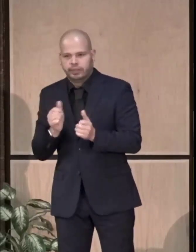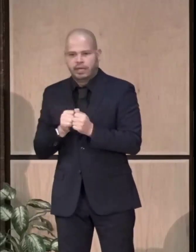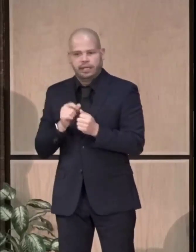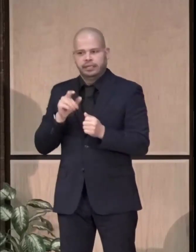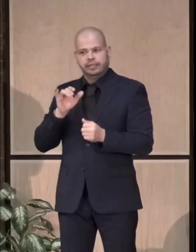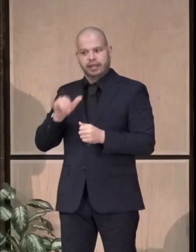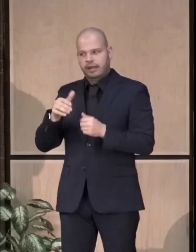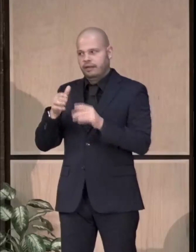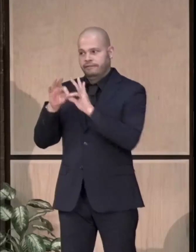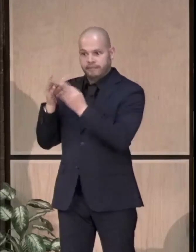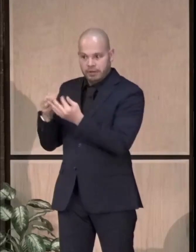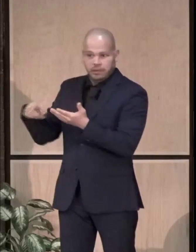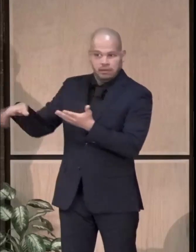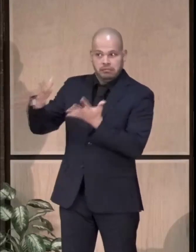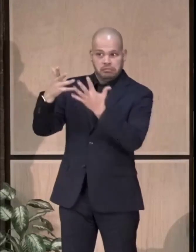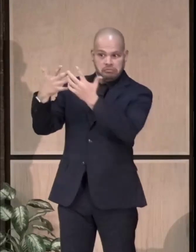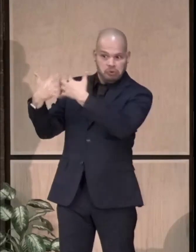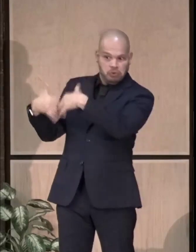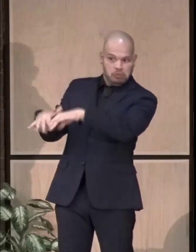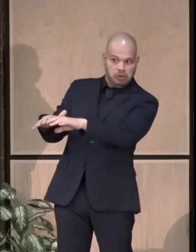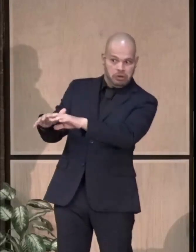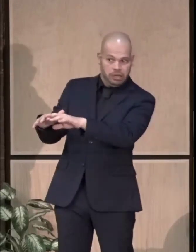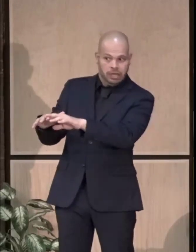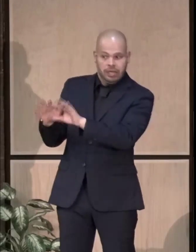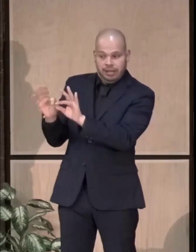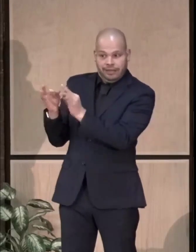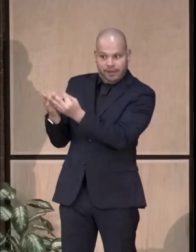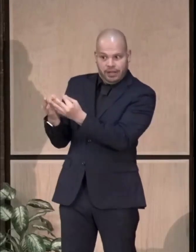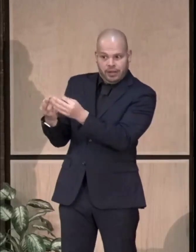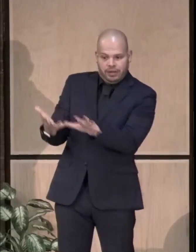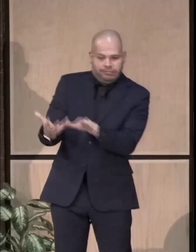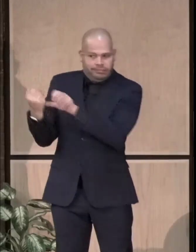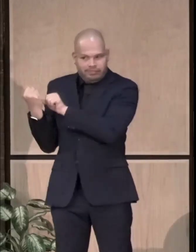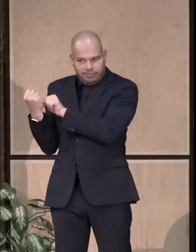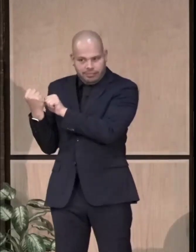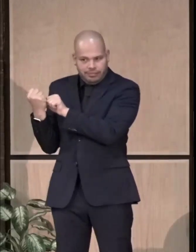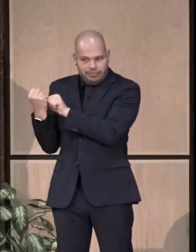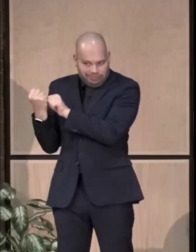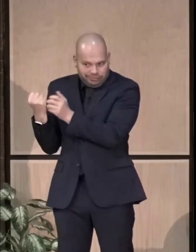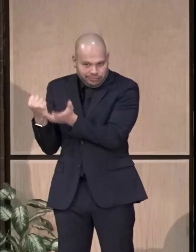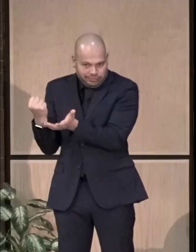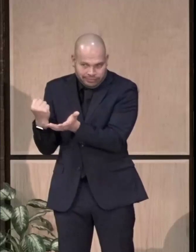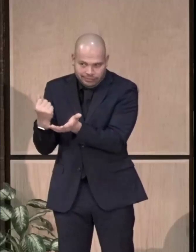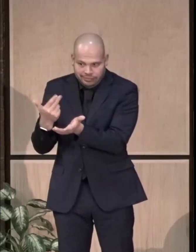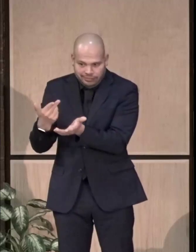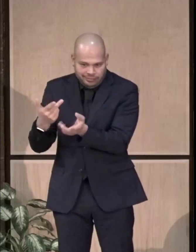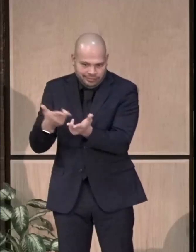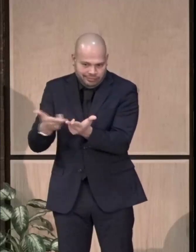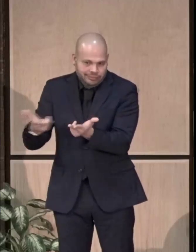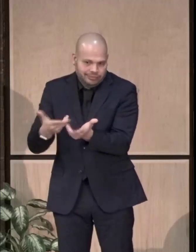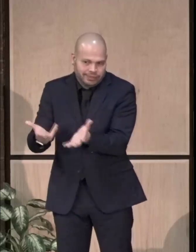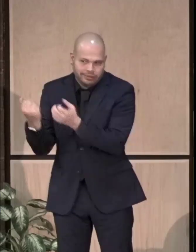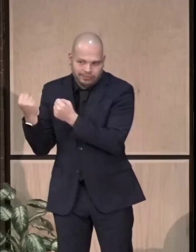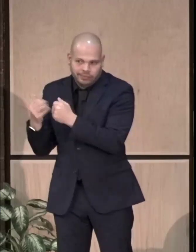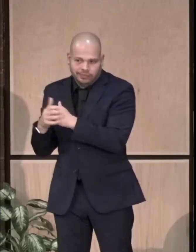to have the family remove the firearms. Okay. And then on 2nd of August, says Hodgson called Captain Reamer